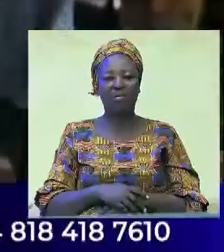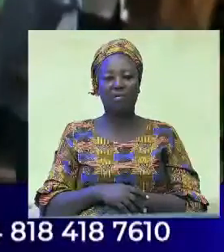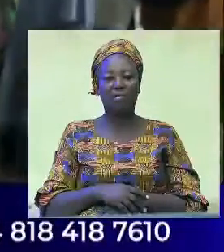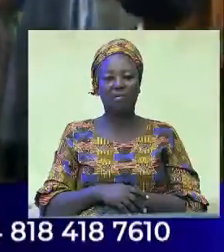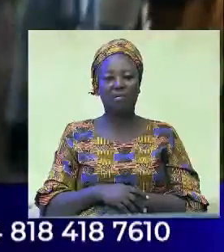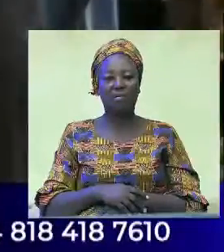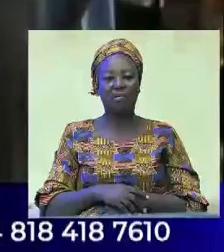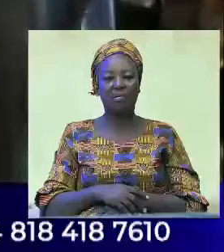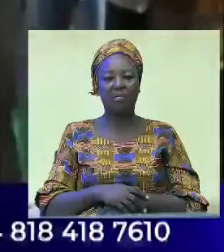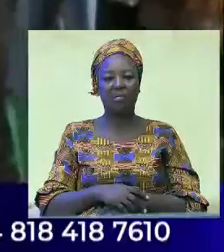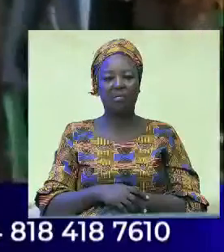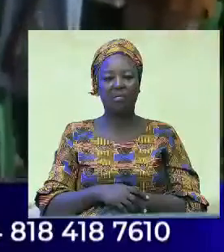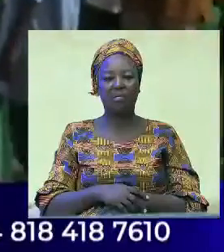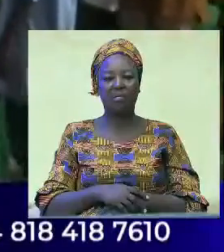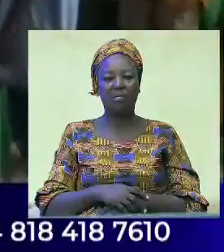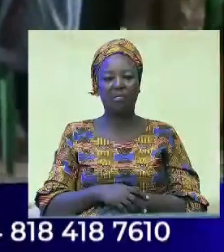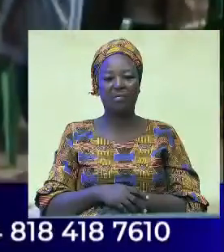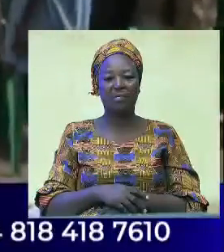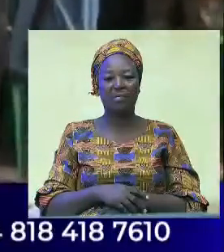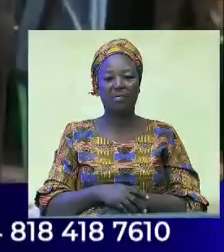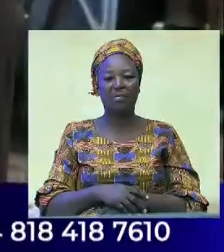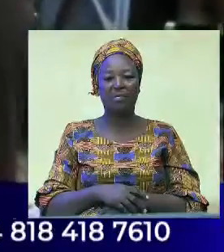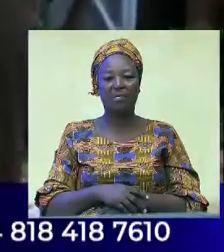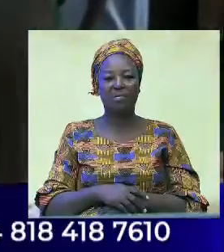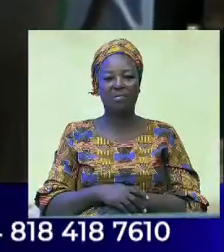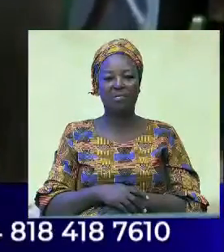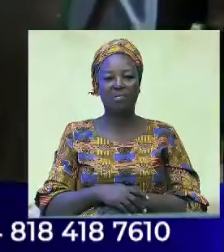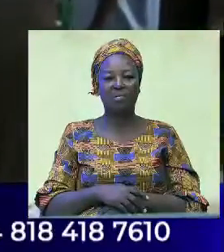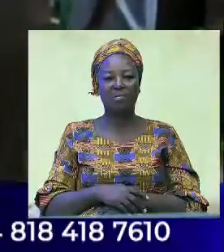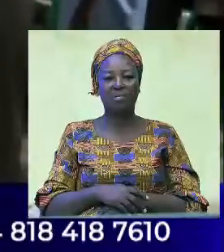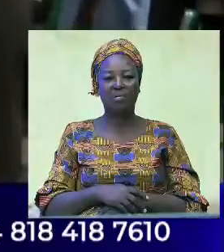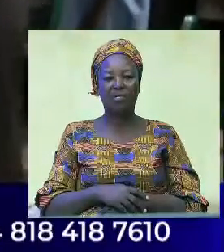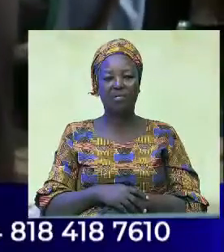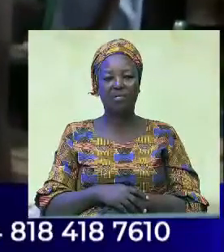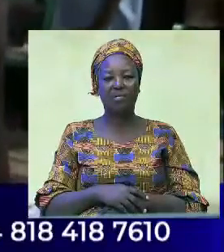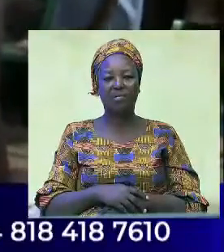See this one walking from here. That one happening over there.